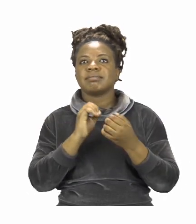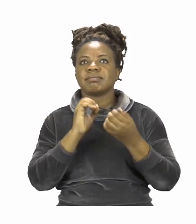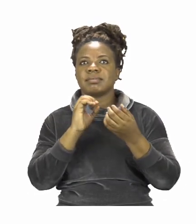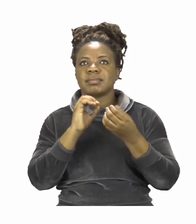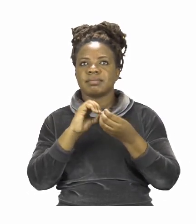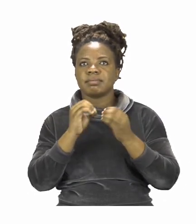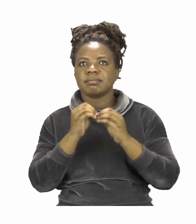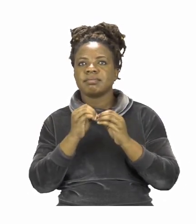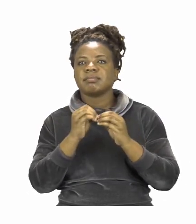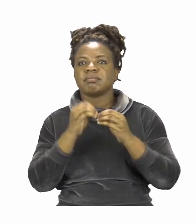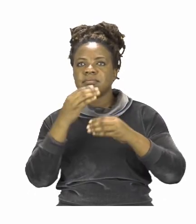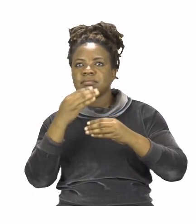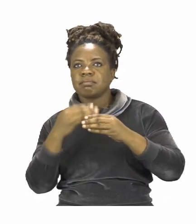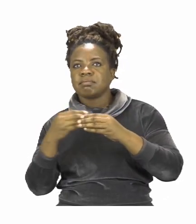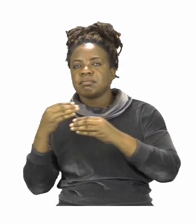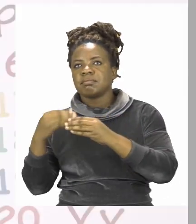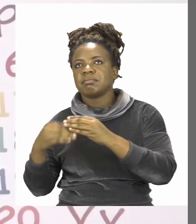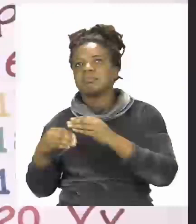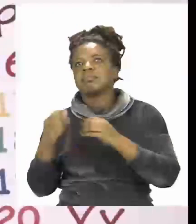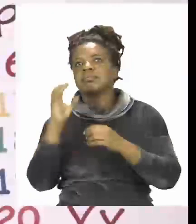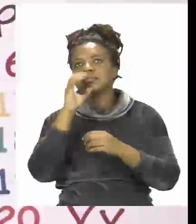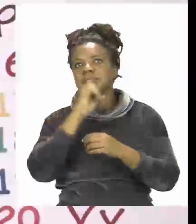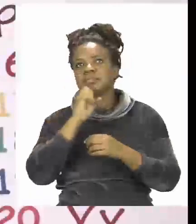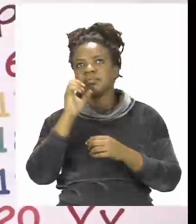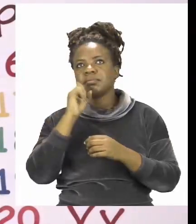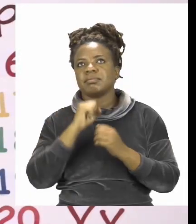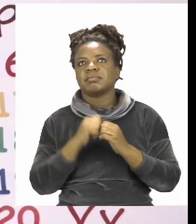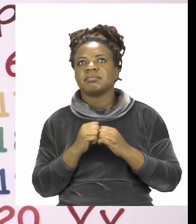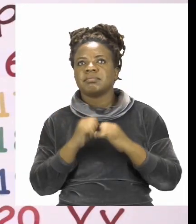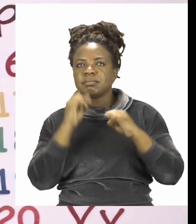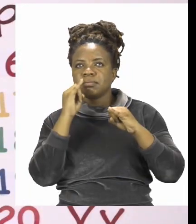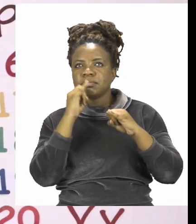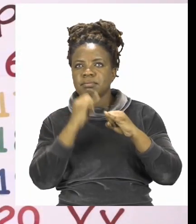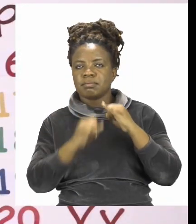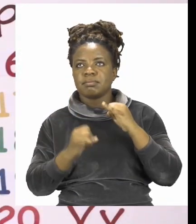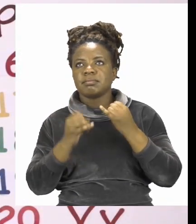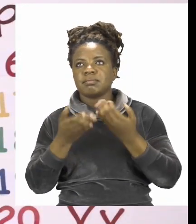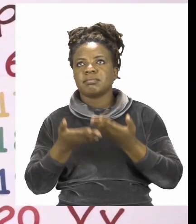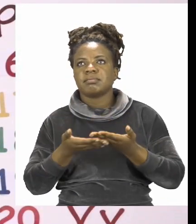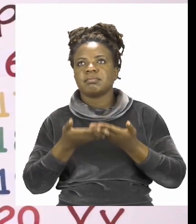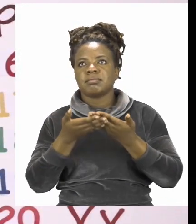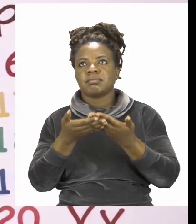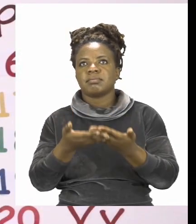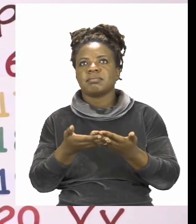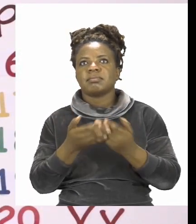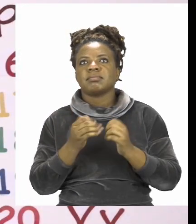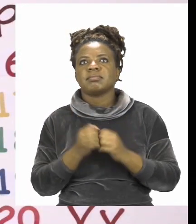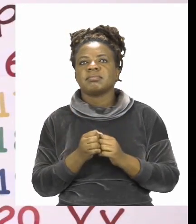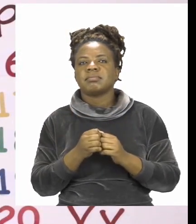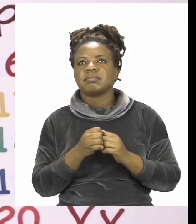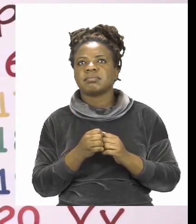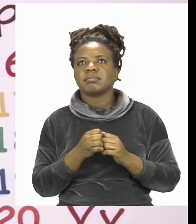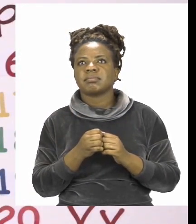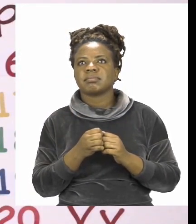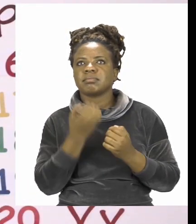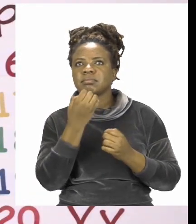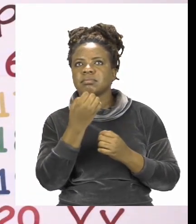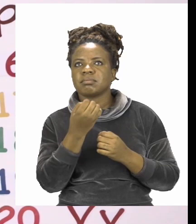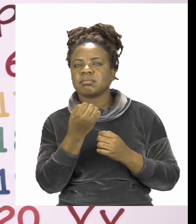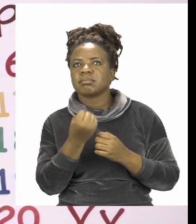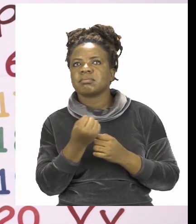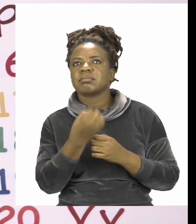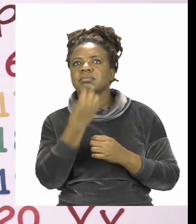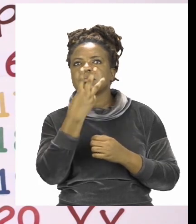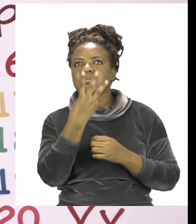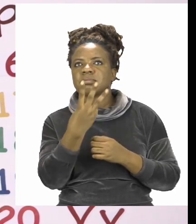together. Let's take a look. I have the last one on the board, and as you can see, they have given us 3 numbers, but